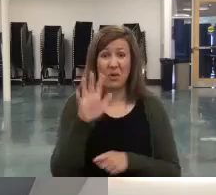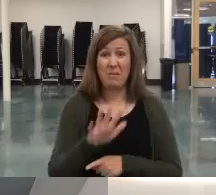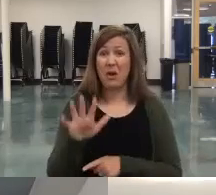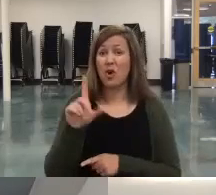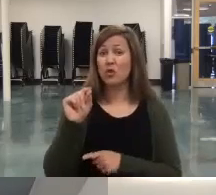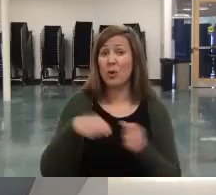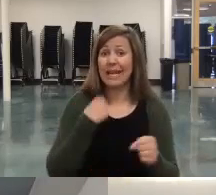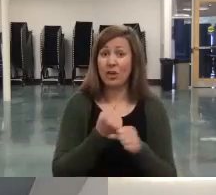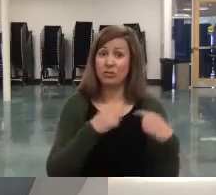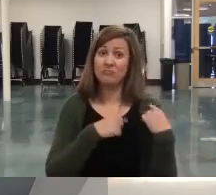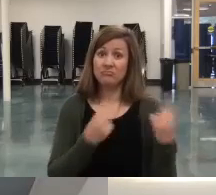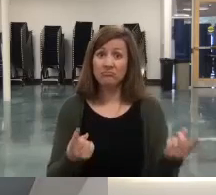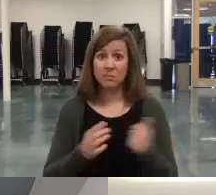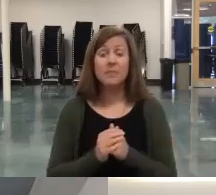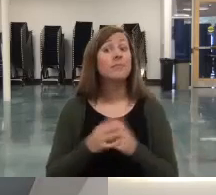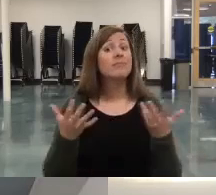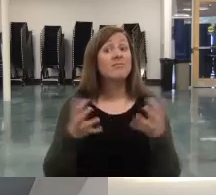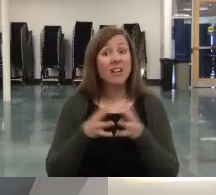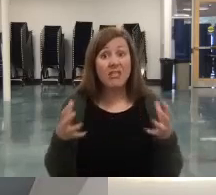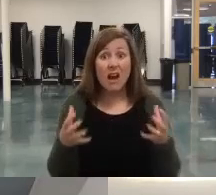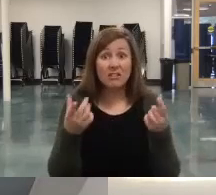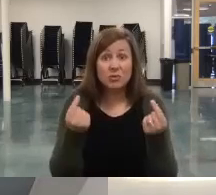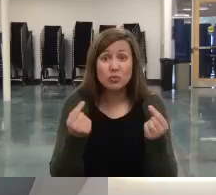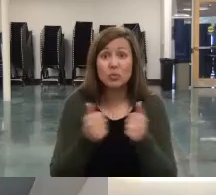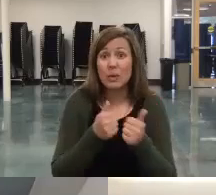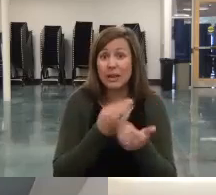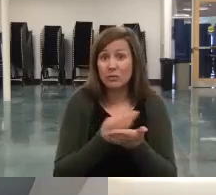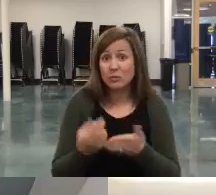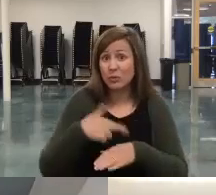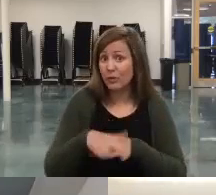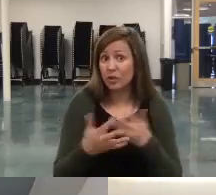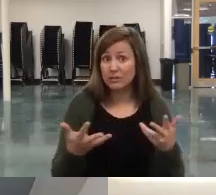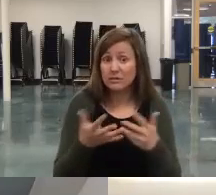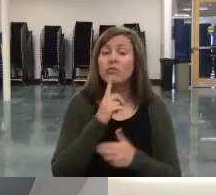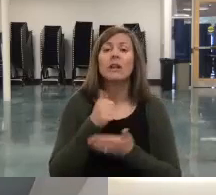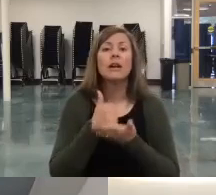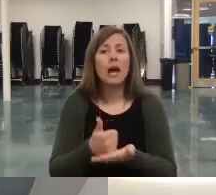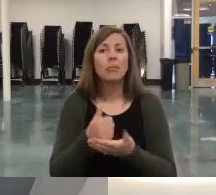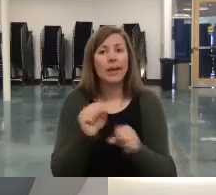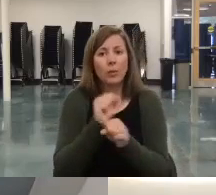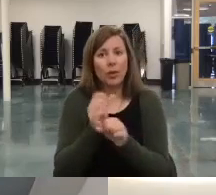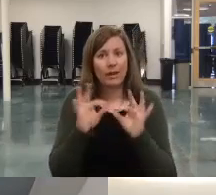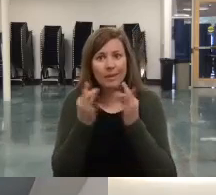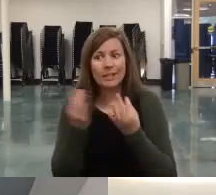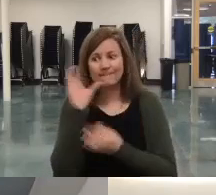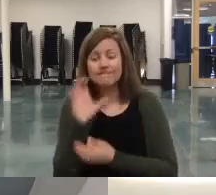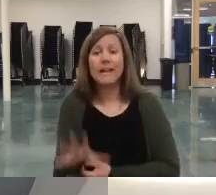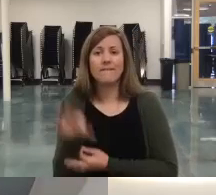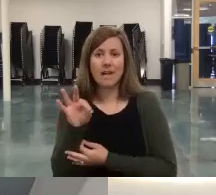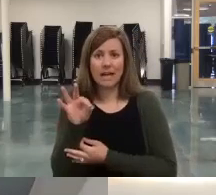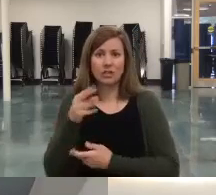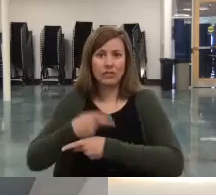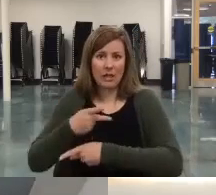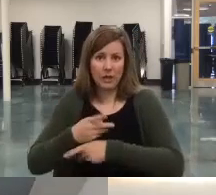big component of what we deliver around resource and referral is helping working families find childcare. And